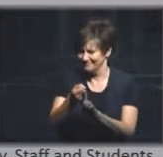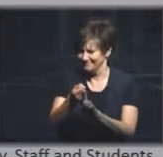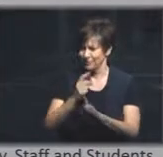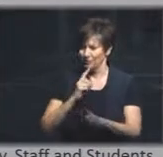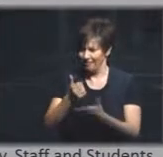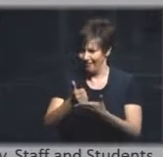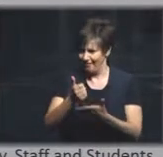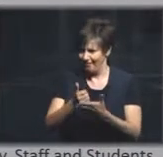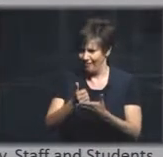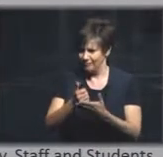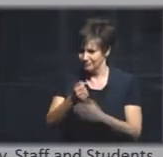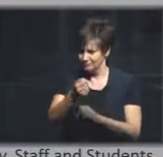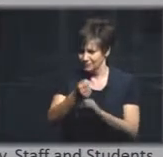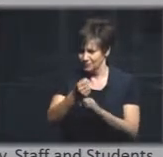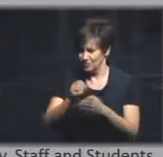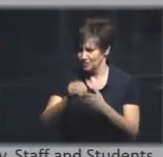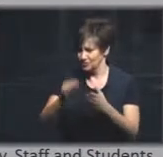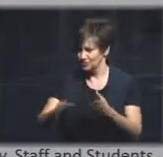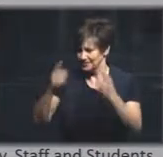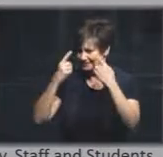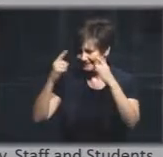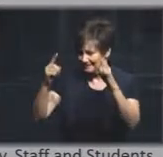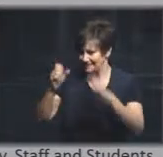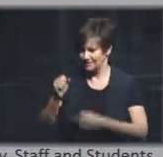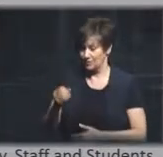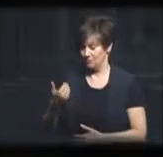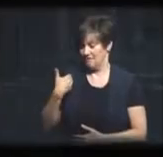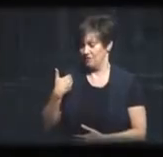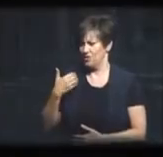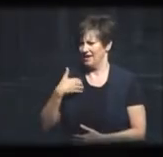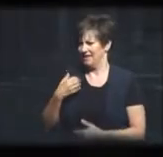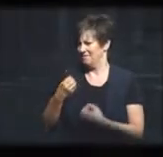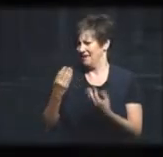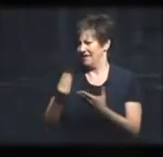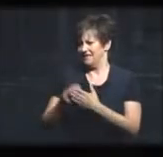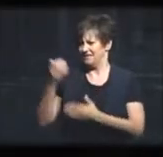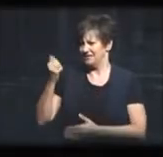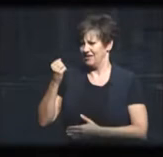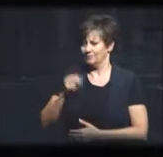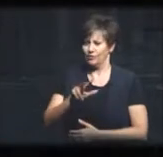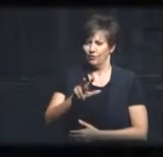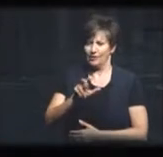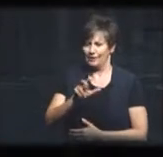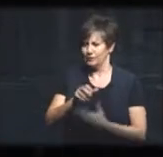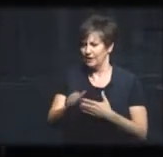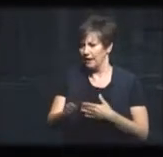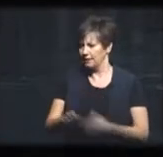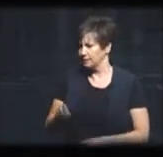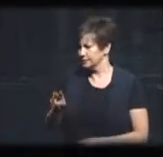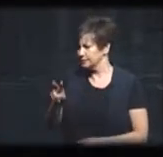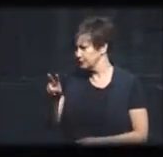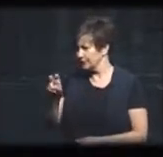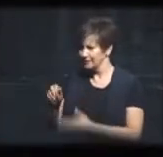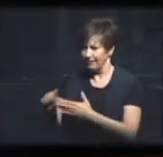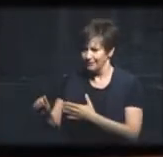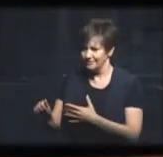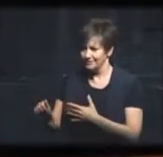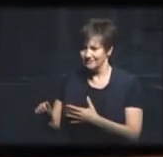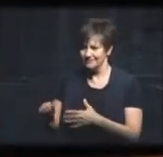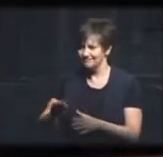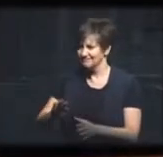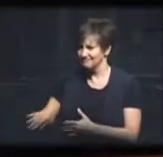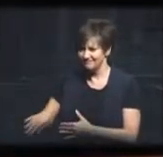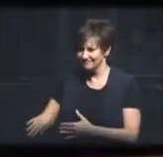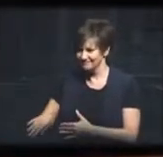help support students' success. So we used to have a lot of scholarships that were $300 or $200. We're just not doing